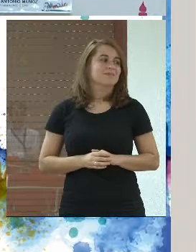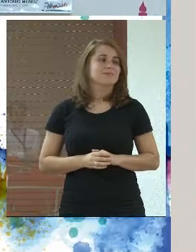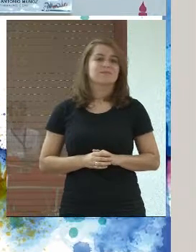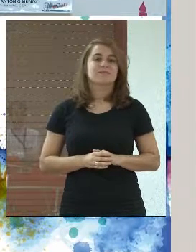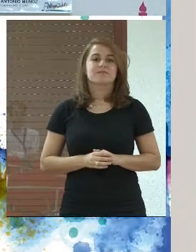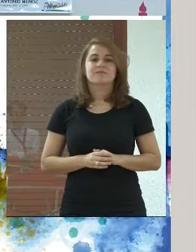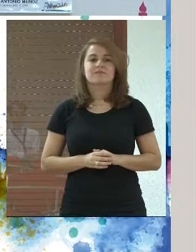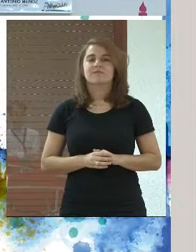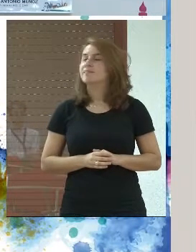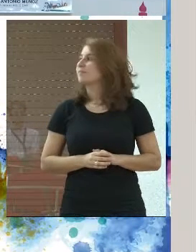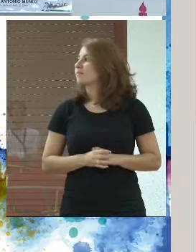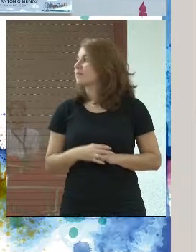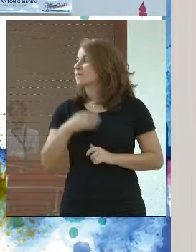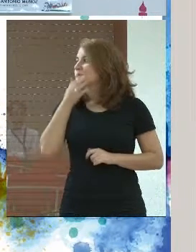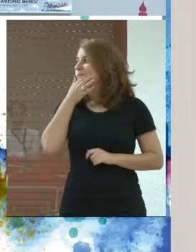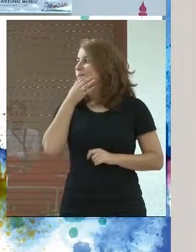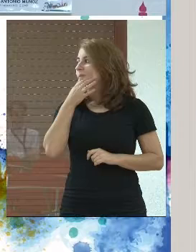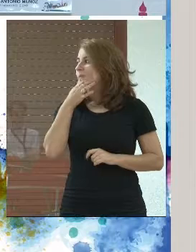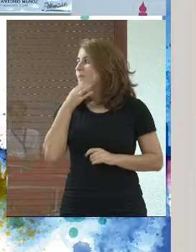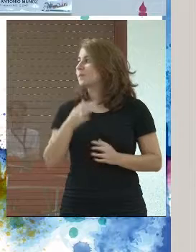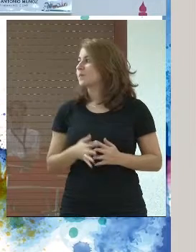test for the Congress.